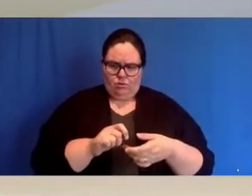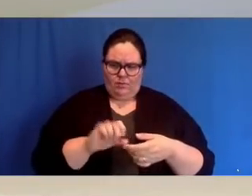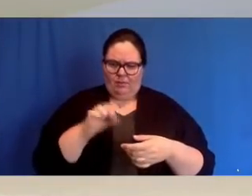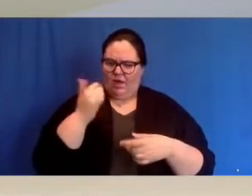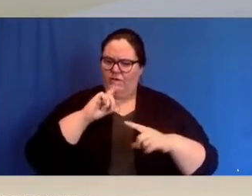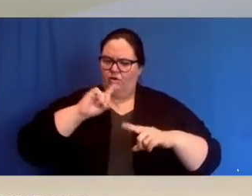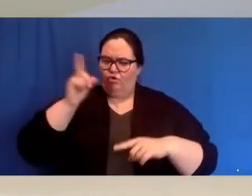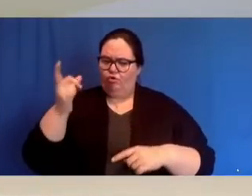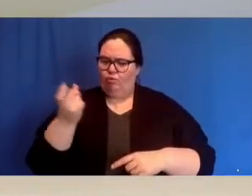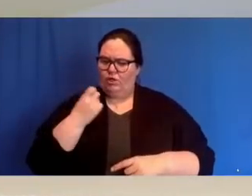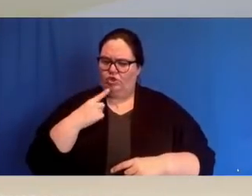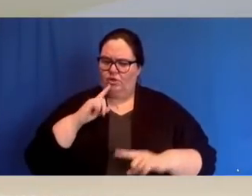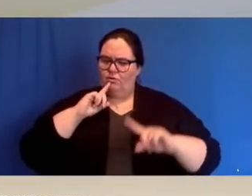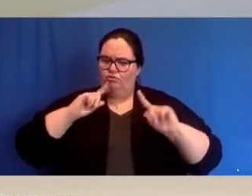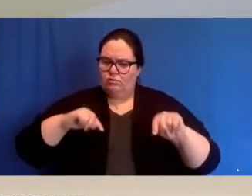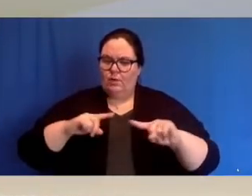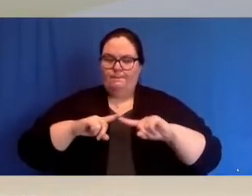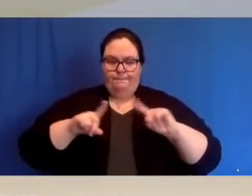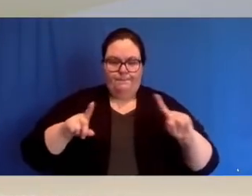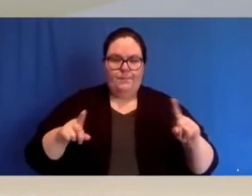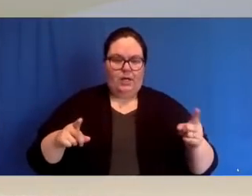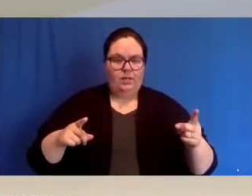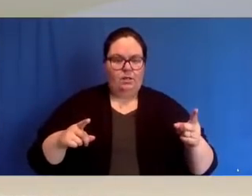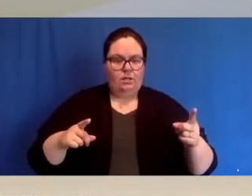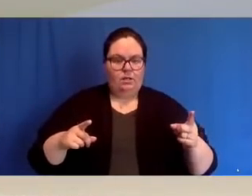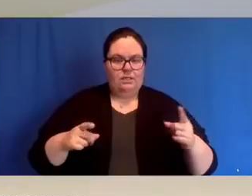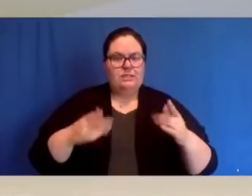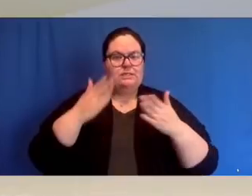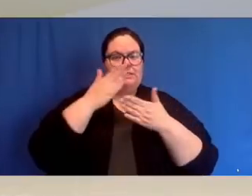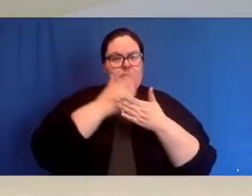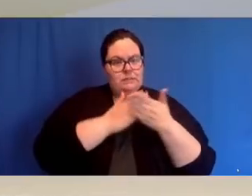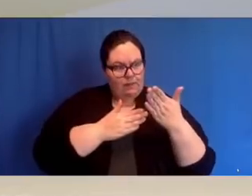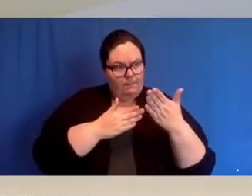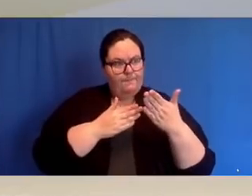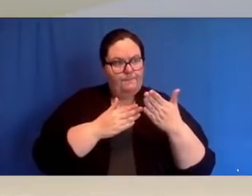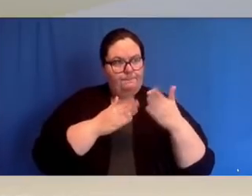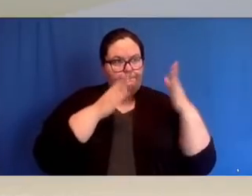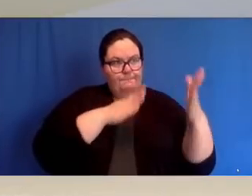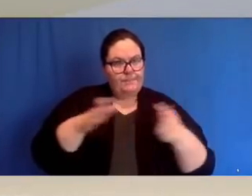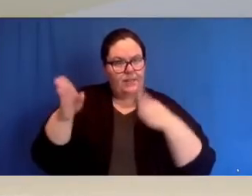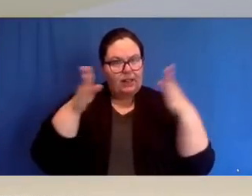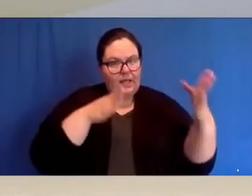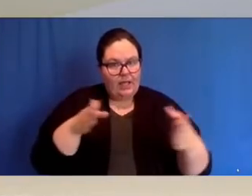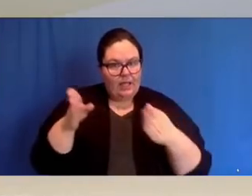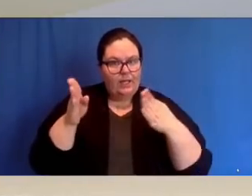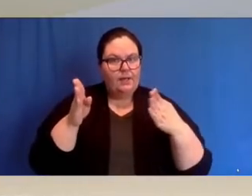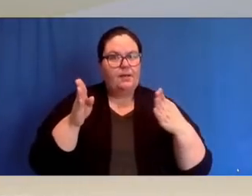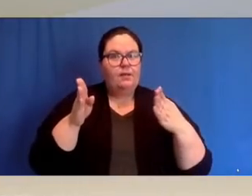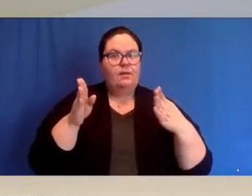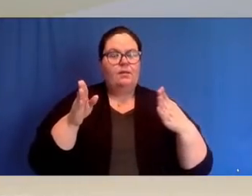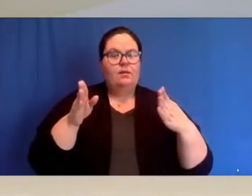question, it's we're actually making some deliberate planning and transition